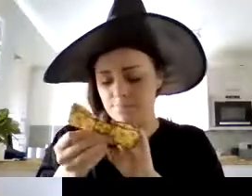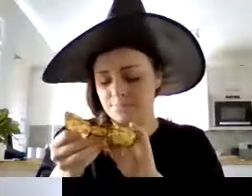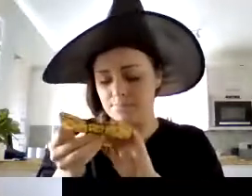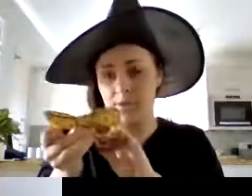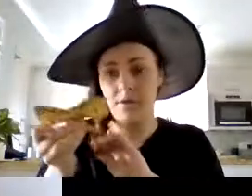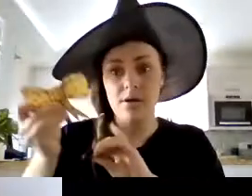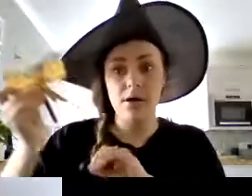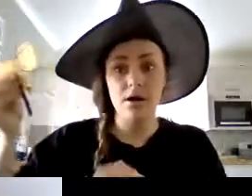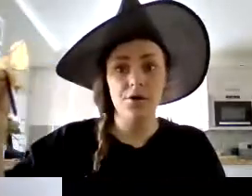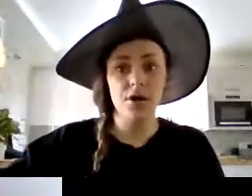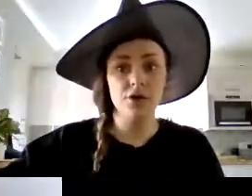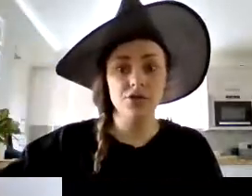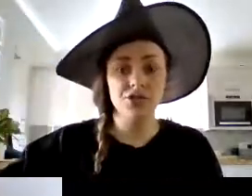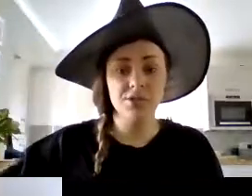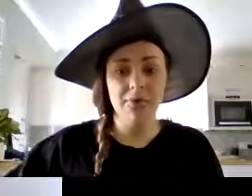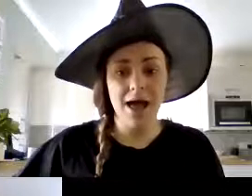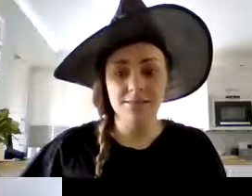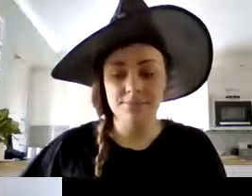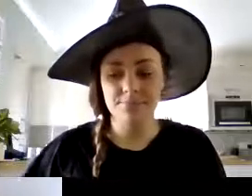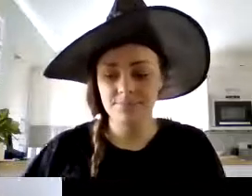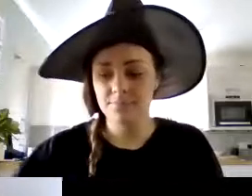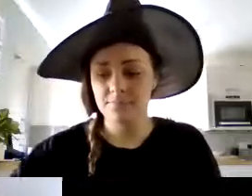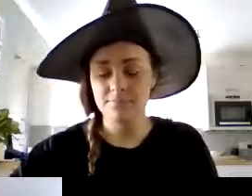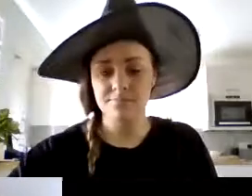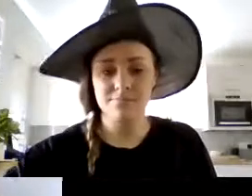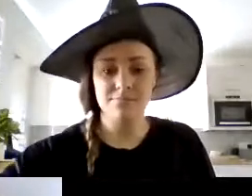bow on her long ginger plait.